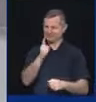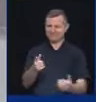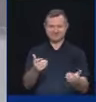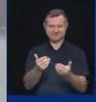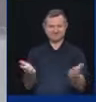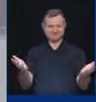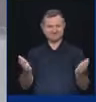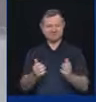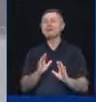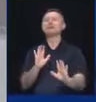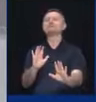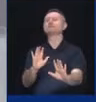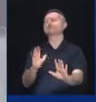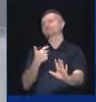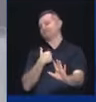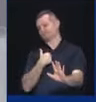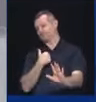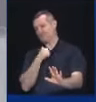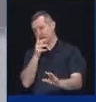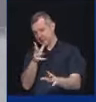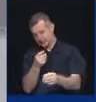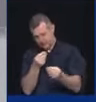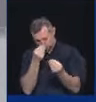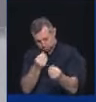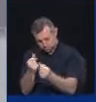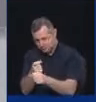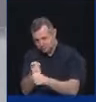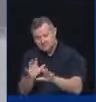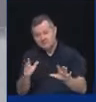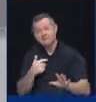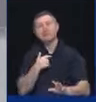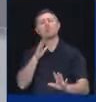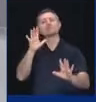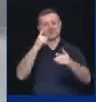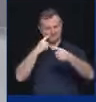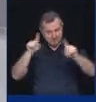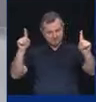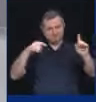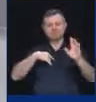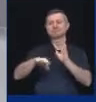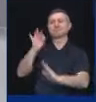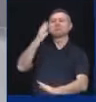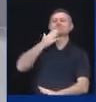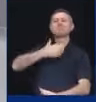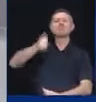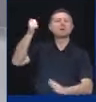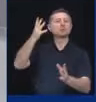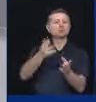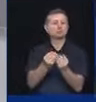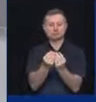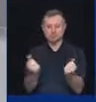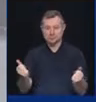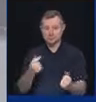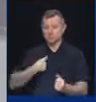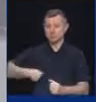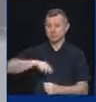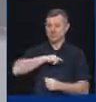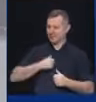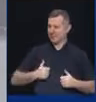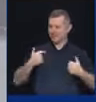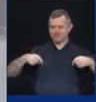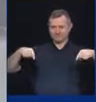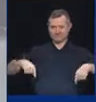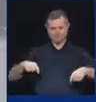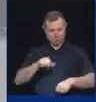All kidding aside, in the end, we found something that was even better. We live and work in New York, the greatest city in the